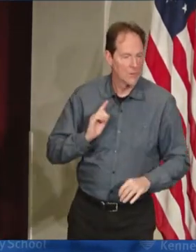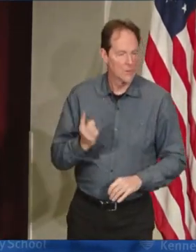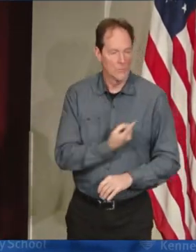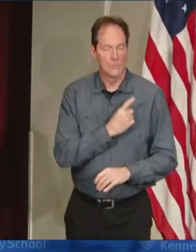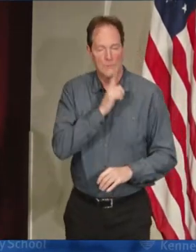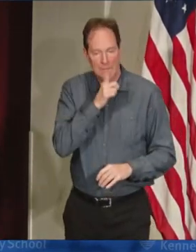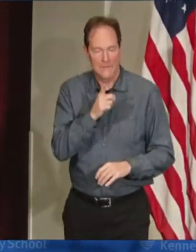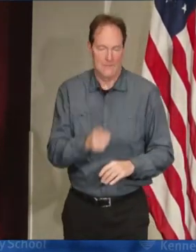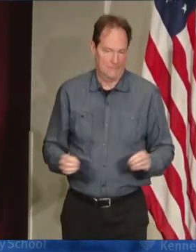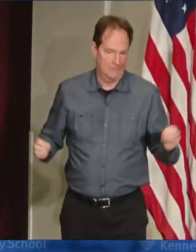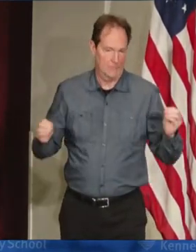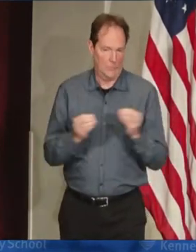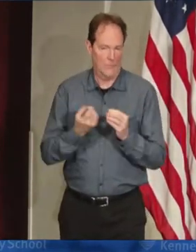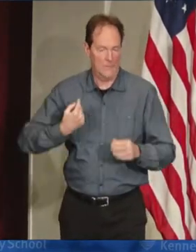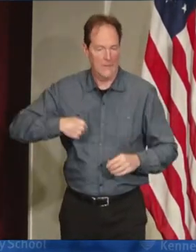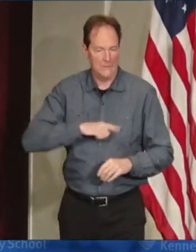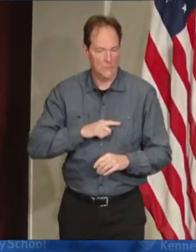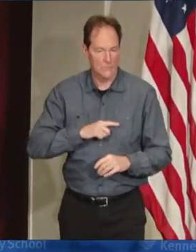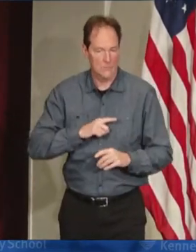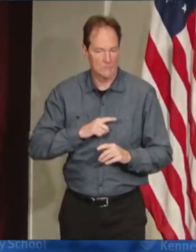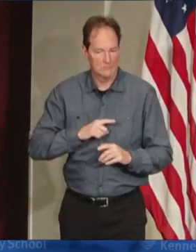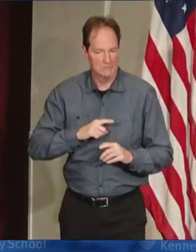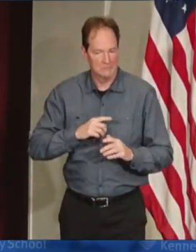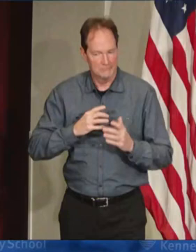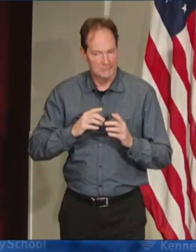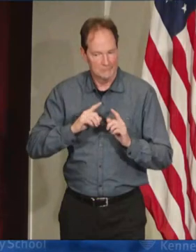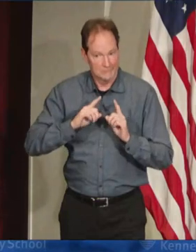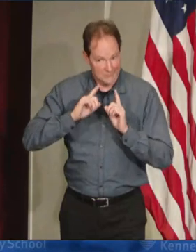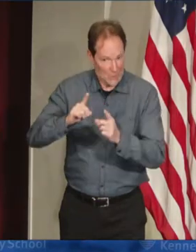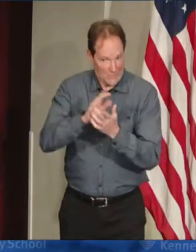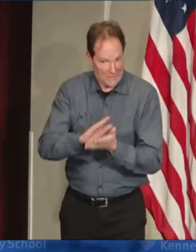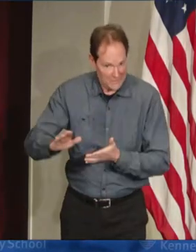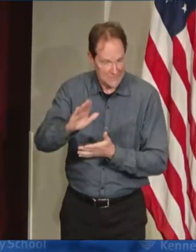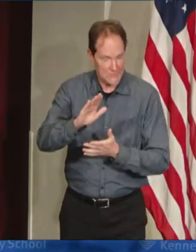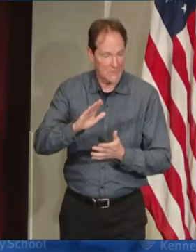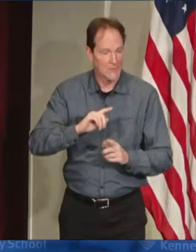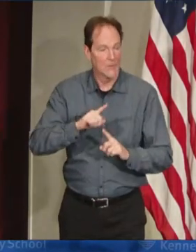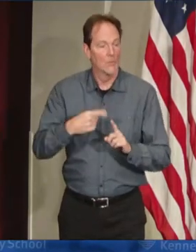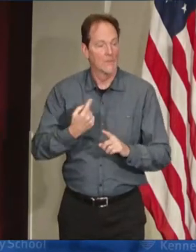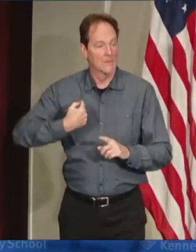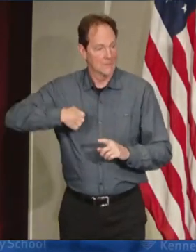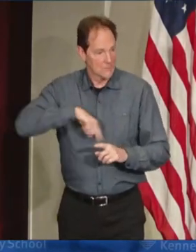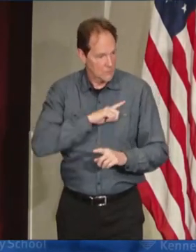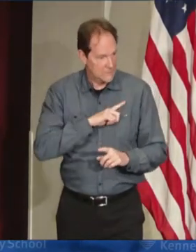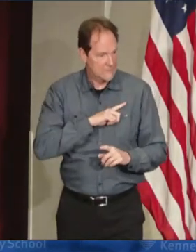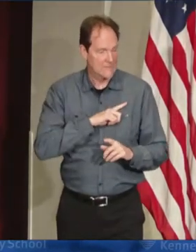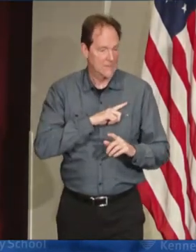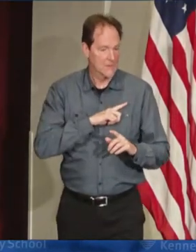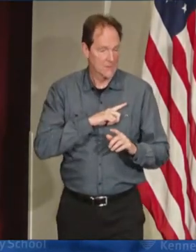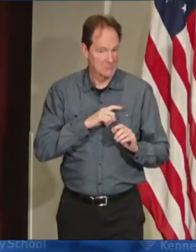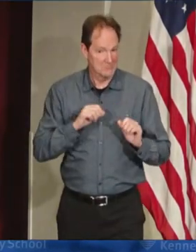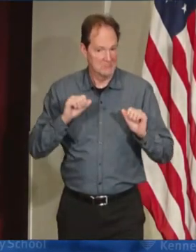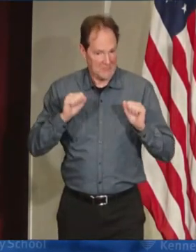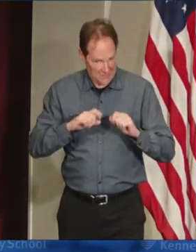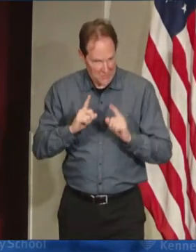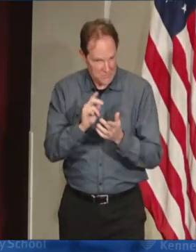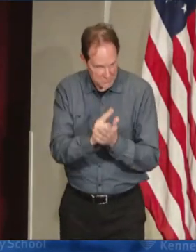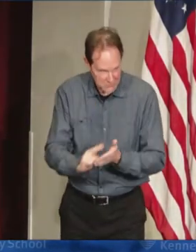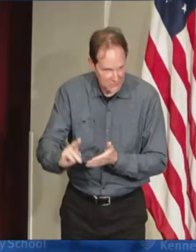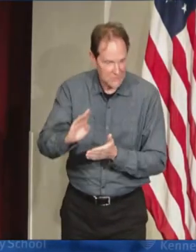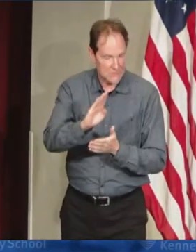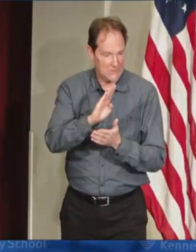then more of us were getting to go to college. And I think when those of us who are able to go to